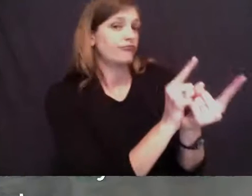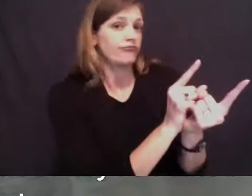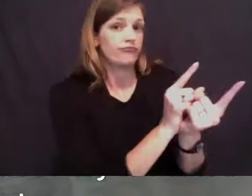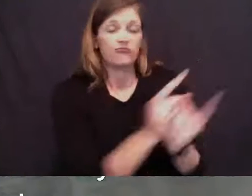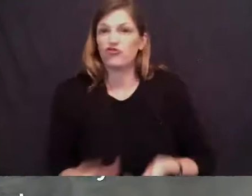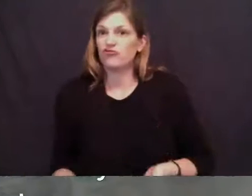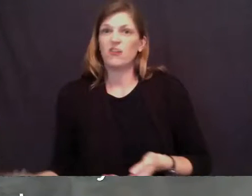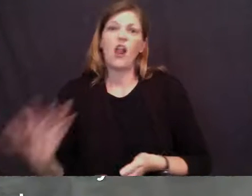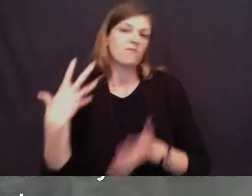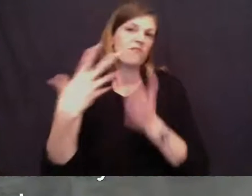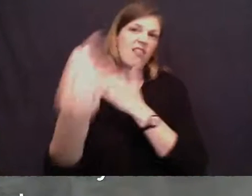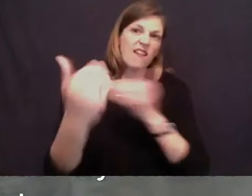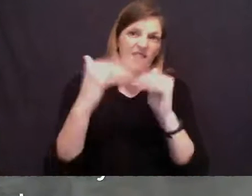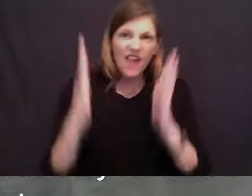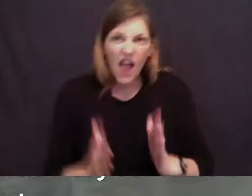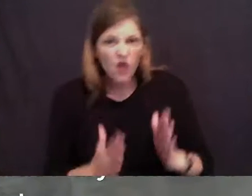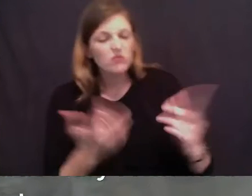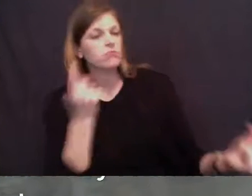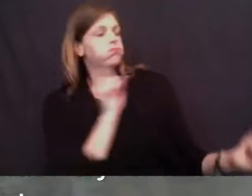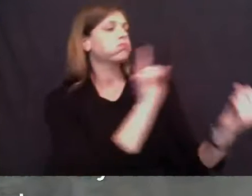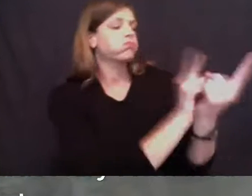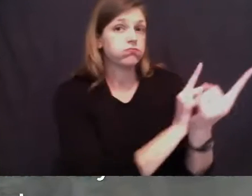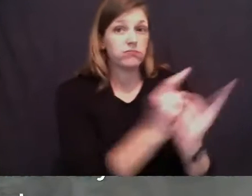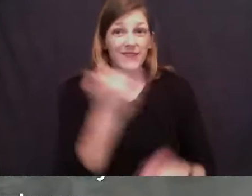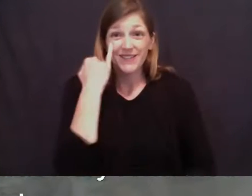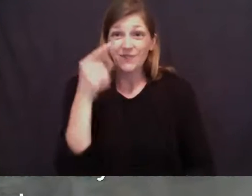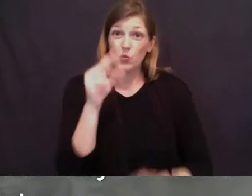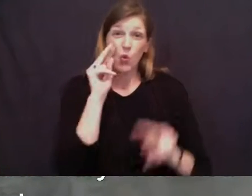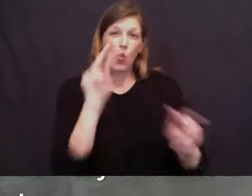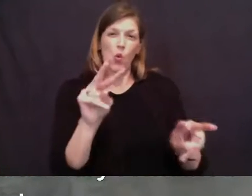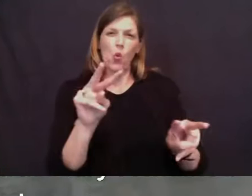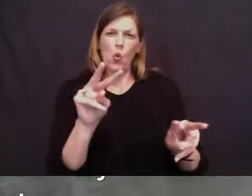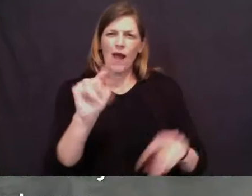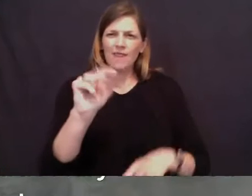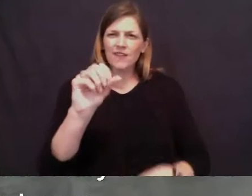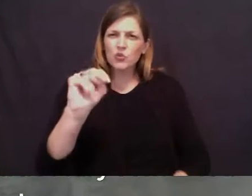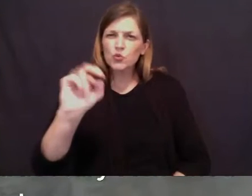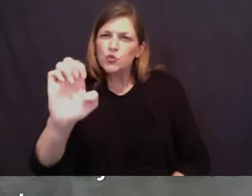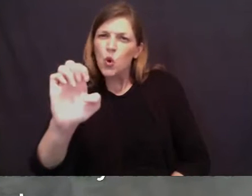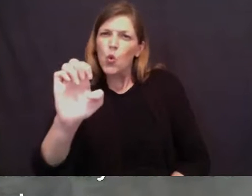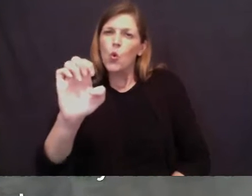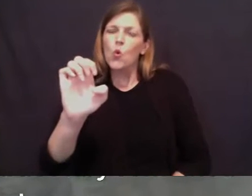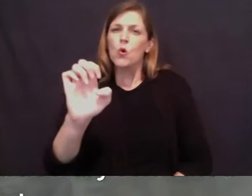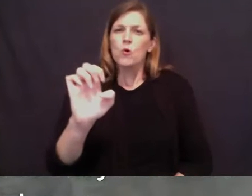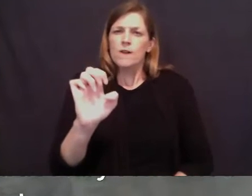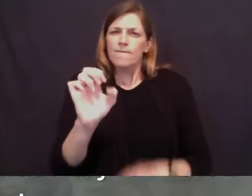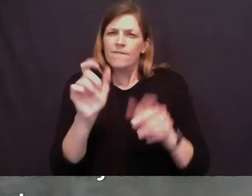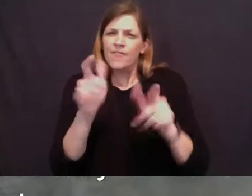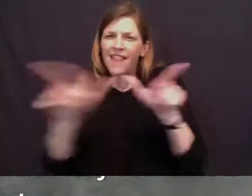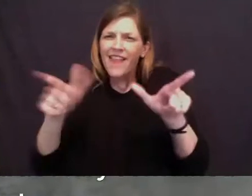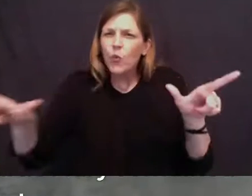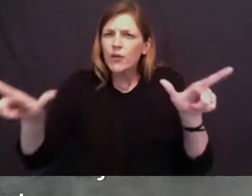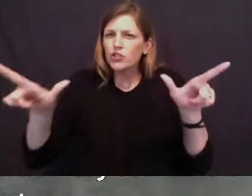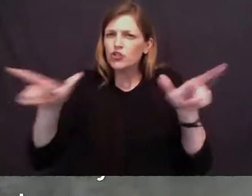up out of the house. Here he comes, and she goes. And if you were to look at the tone and the tense of the language here in this